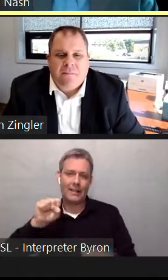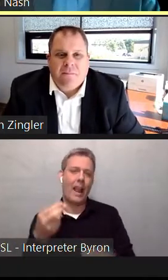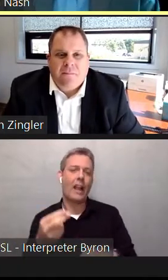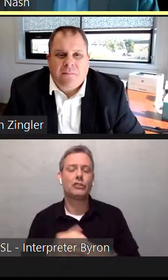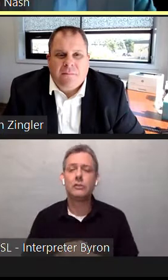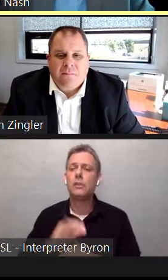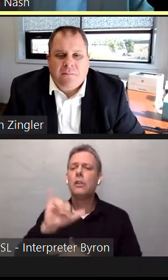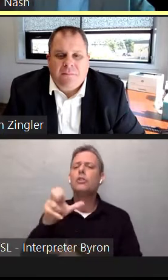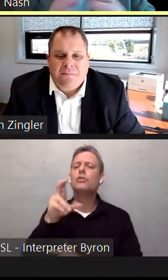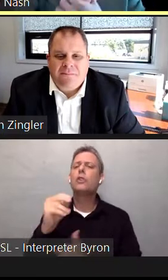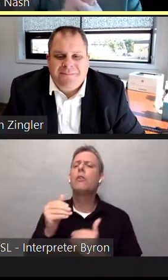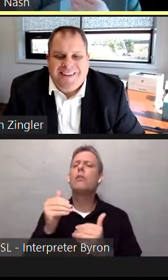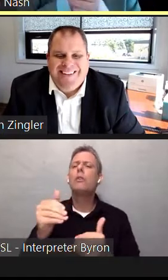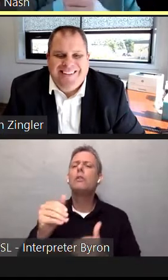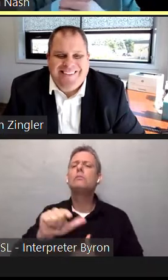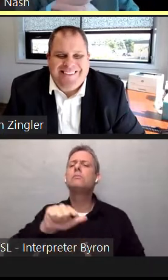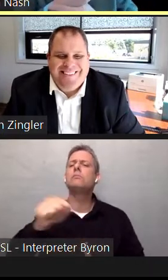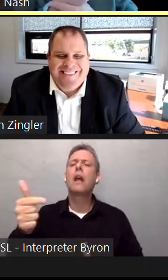us the next slide.